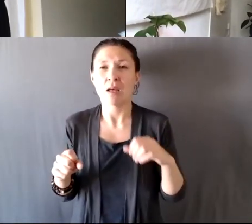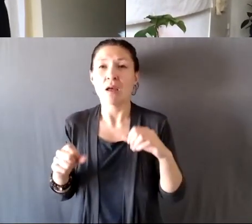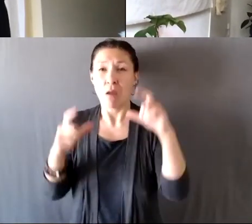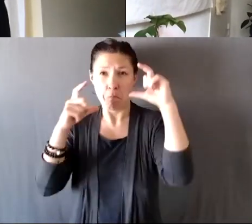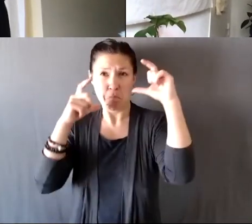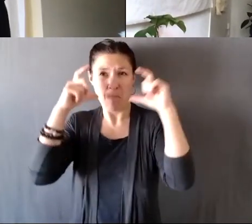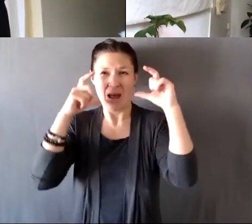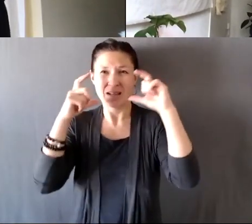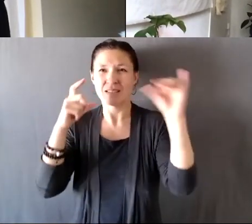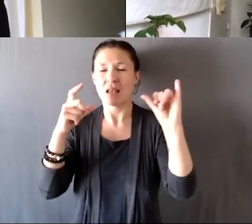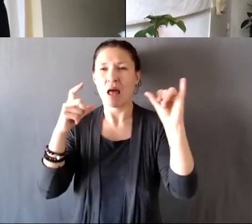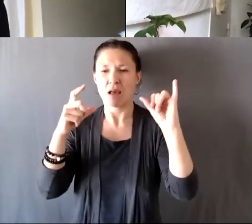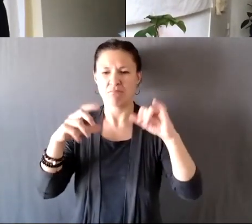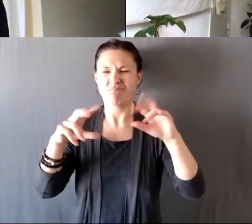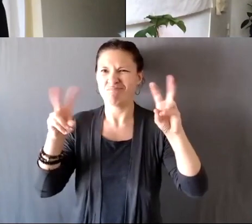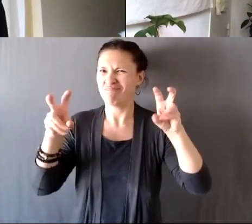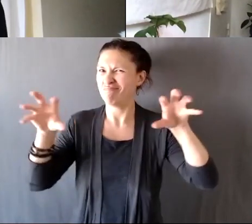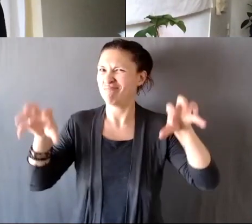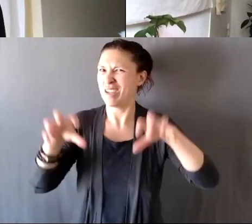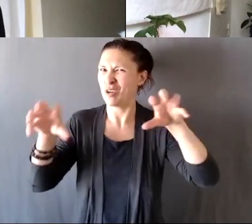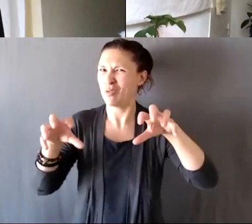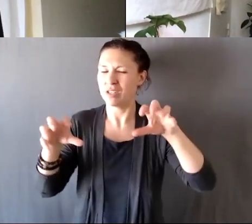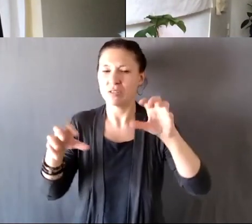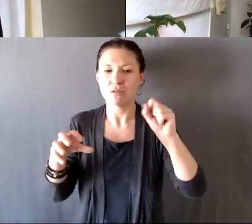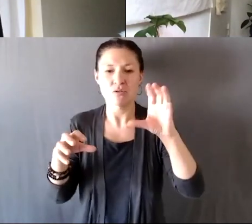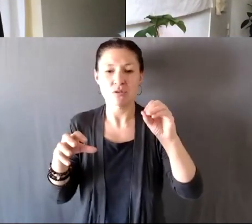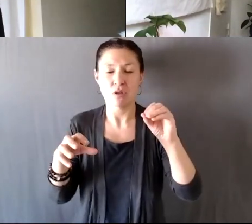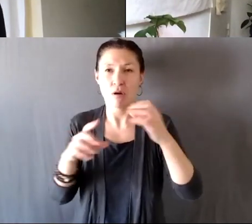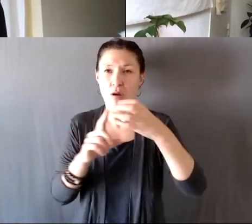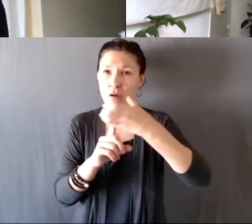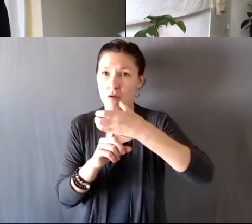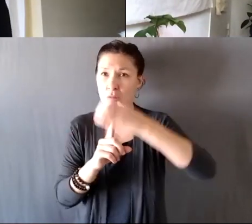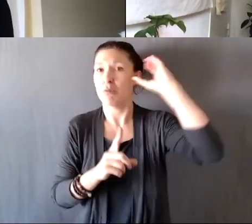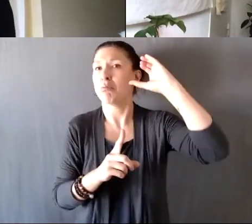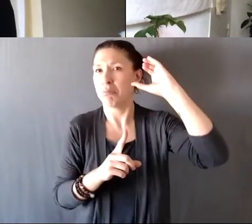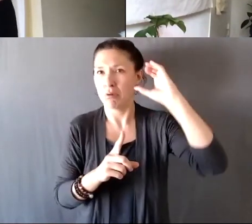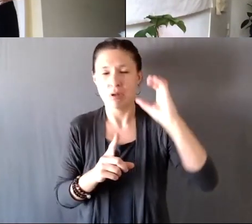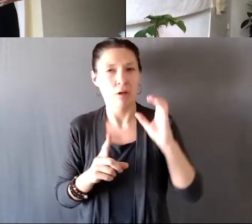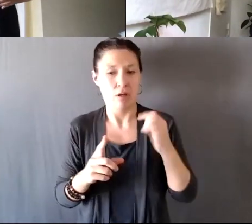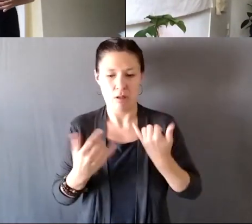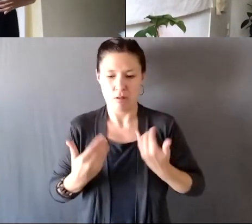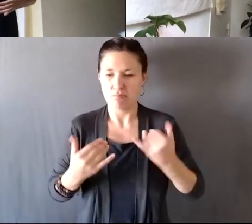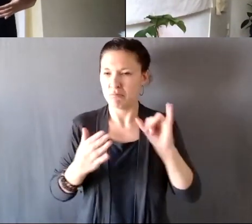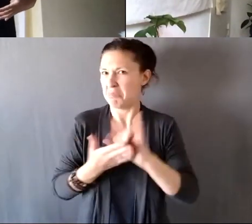just be yourself. And bring your hands gently down the front.